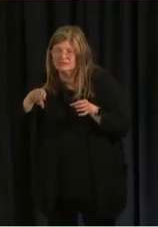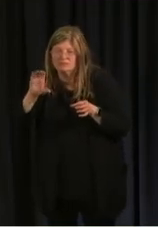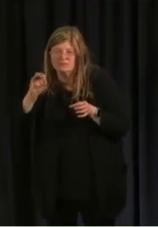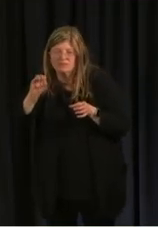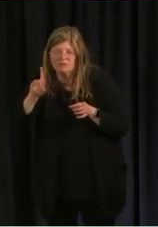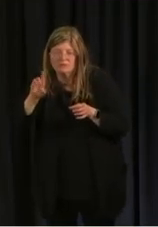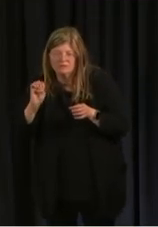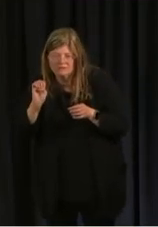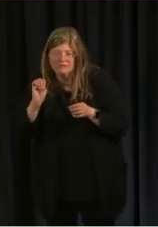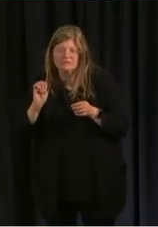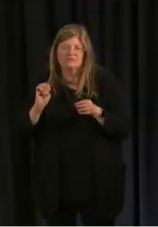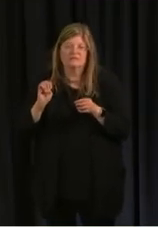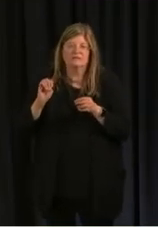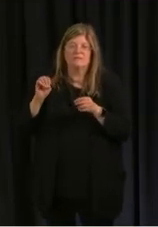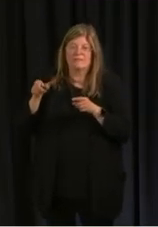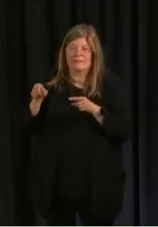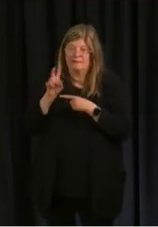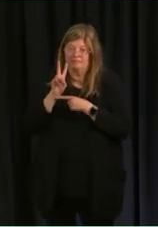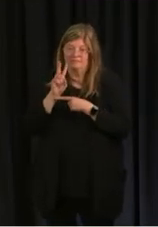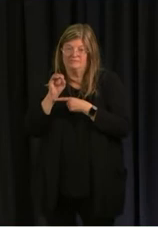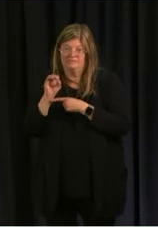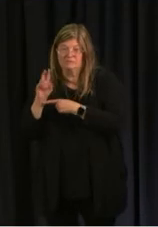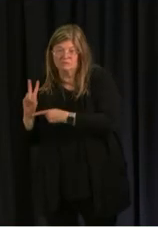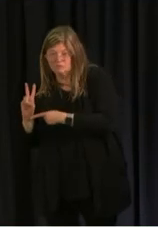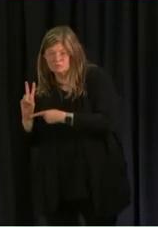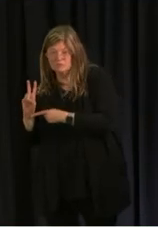zip code 2002 and